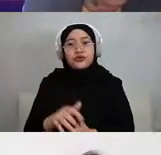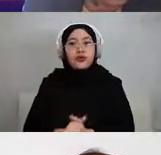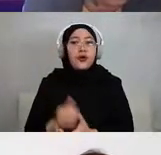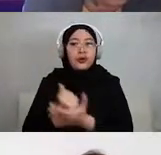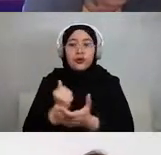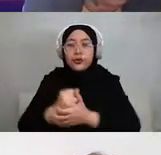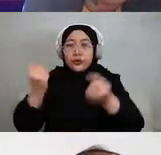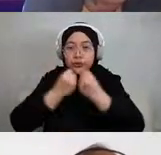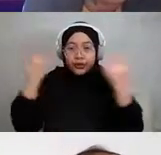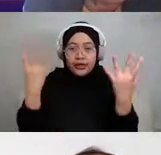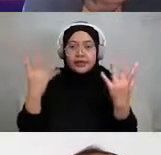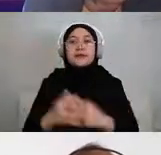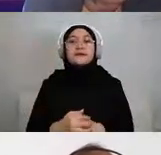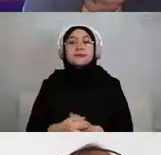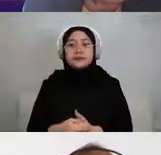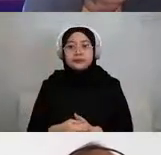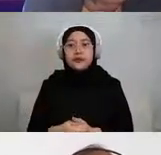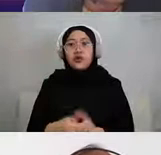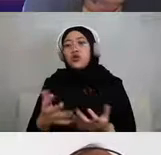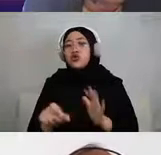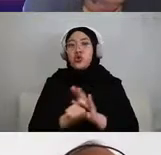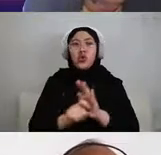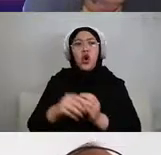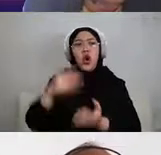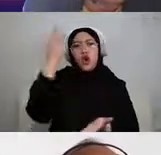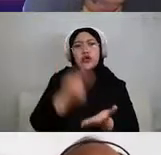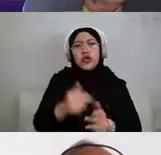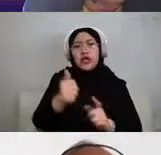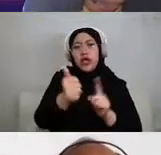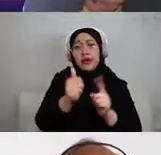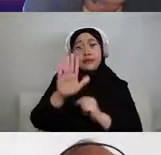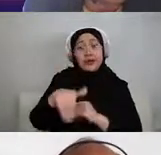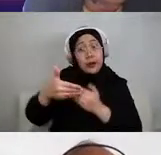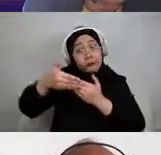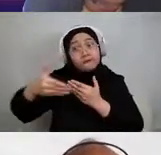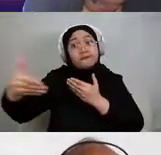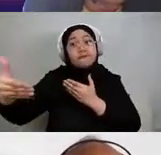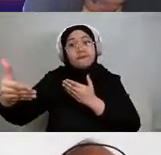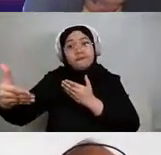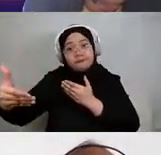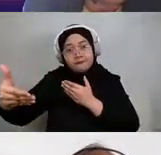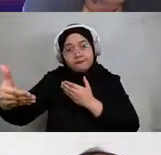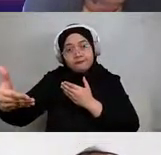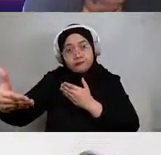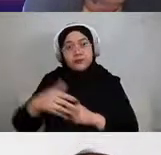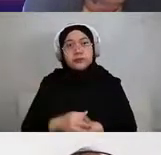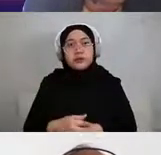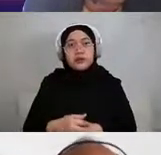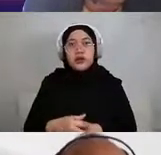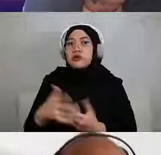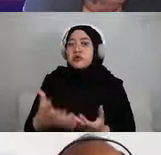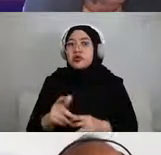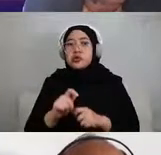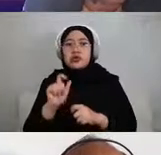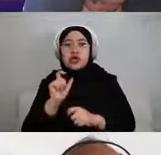16 years. Basically, in EV, the best thing is the most of the, I mean, the moving